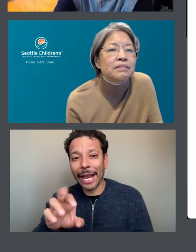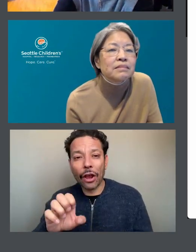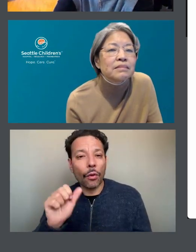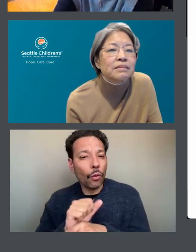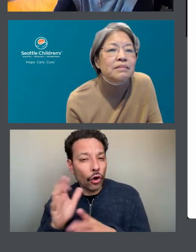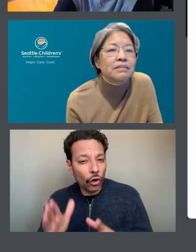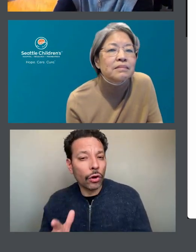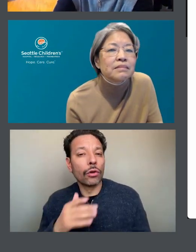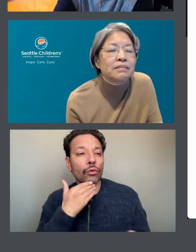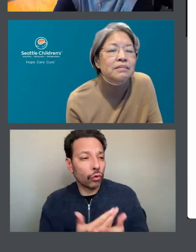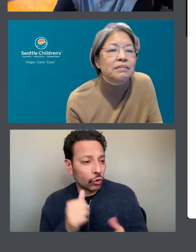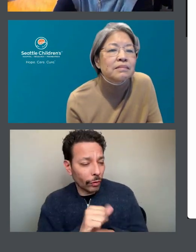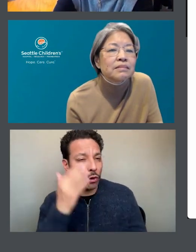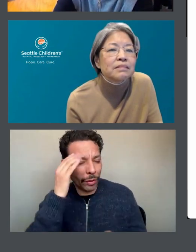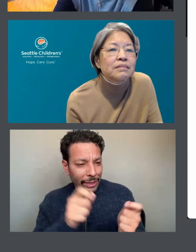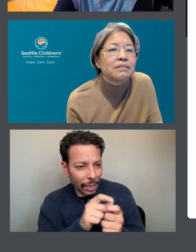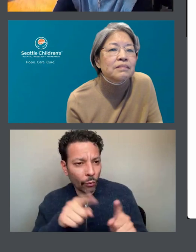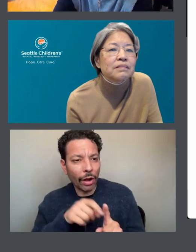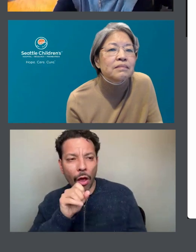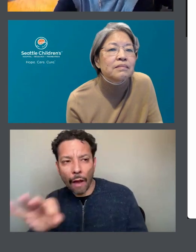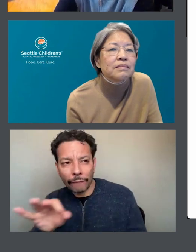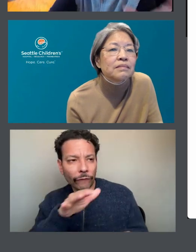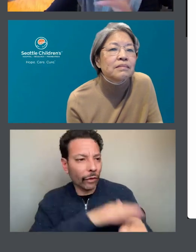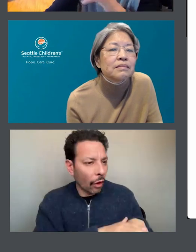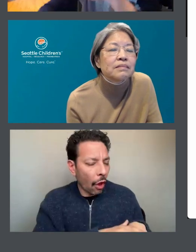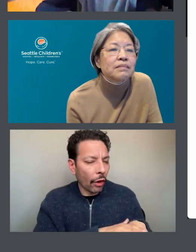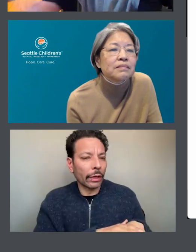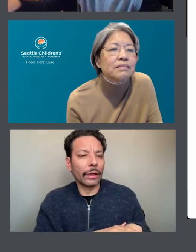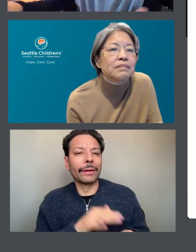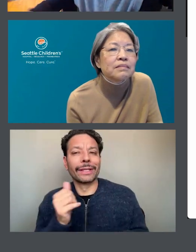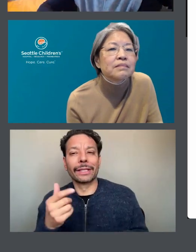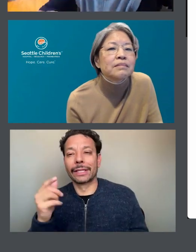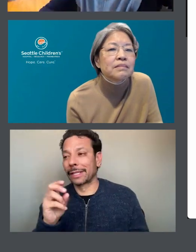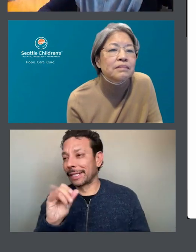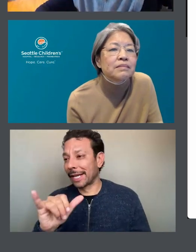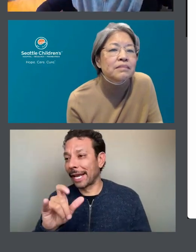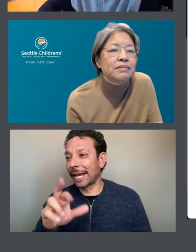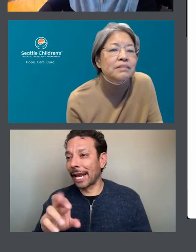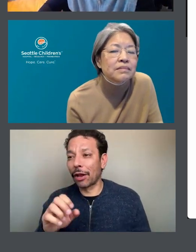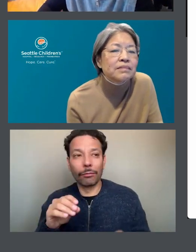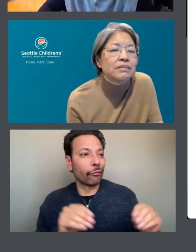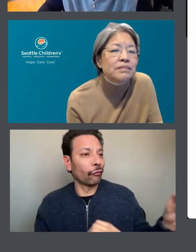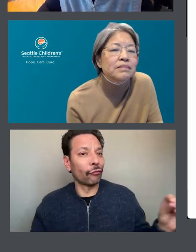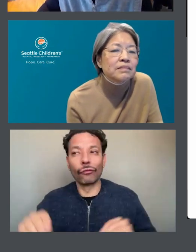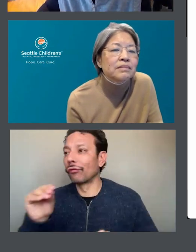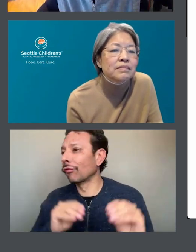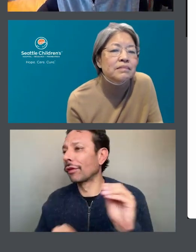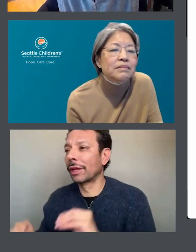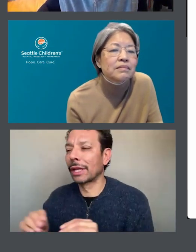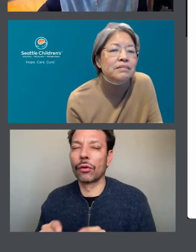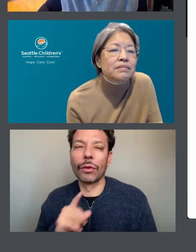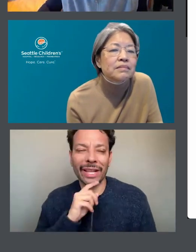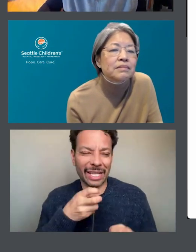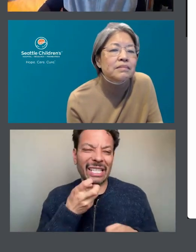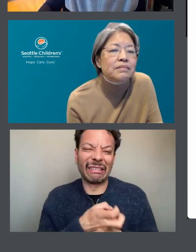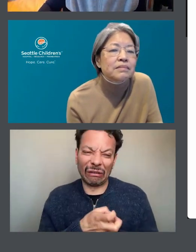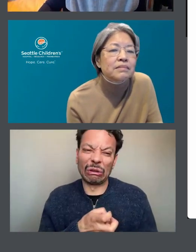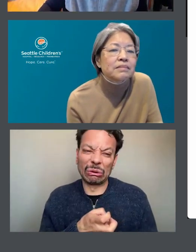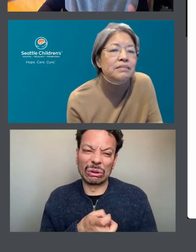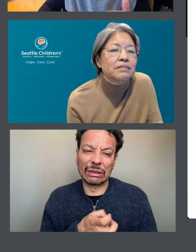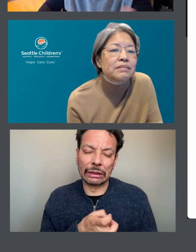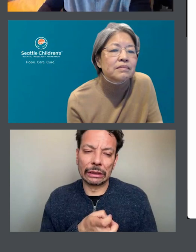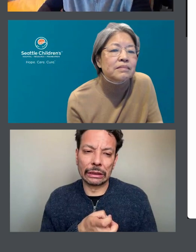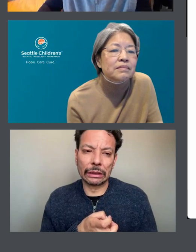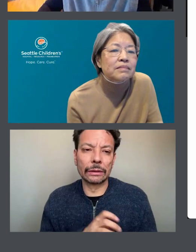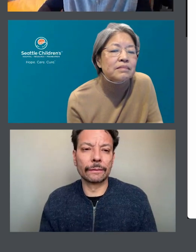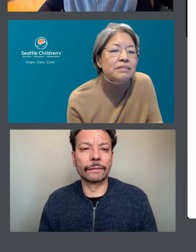to turn it off and when to turn it on, because the daycare workers are moving all over. It's just very difficult. So,